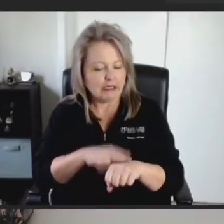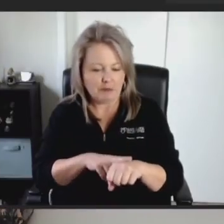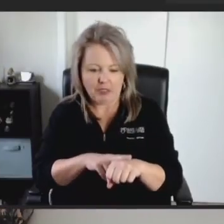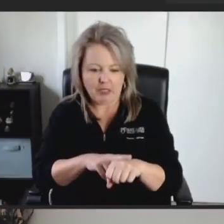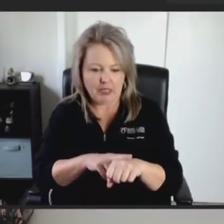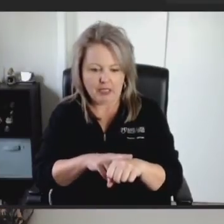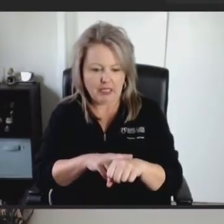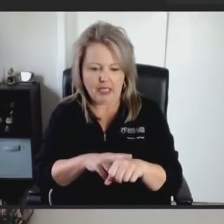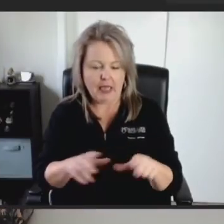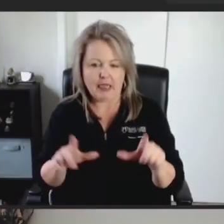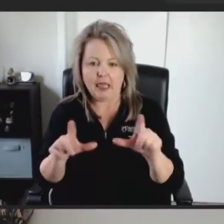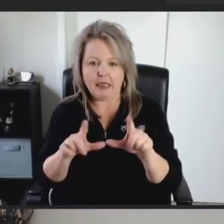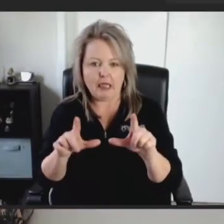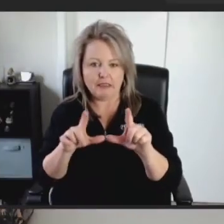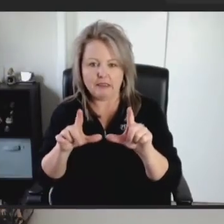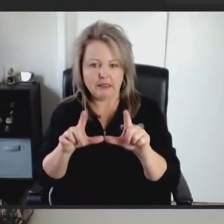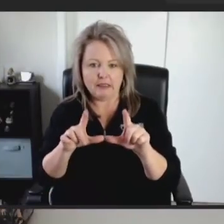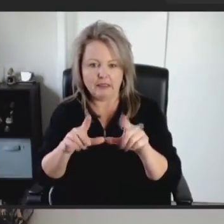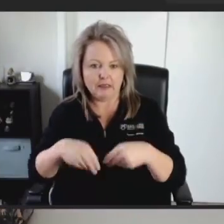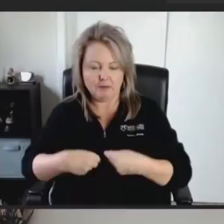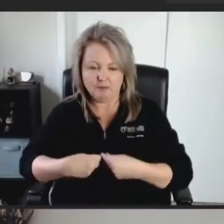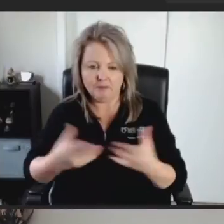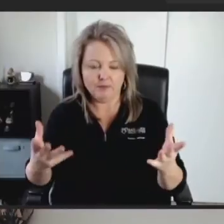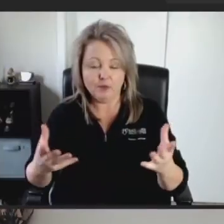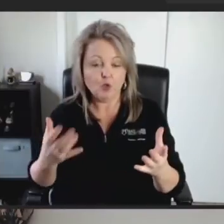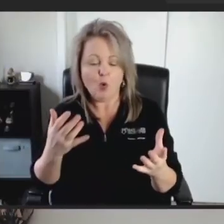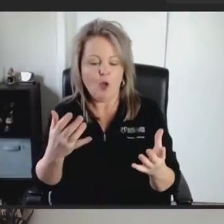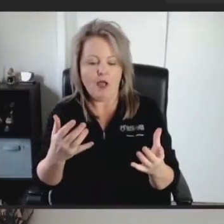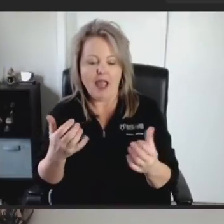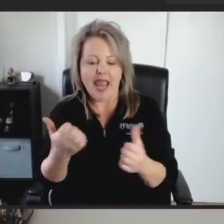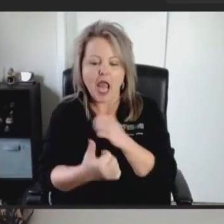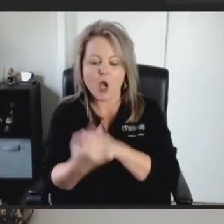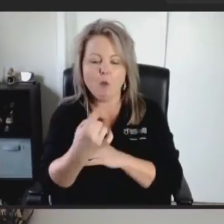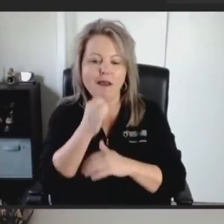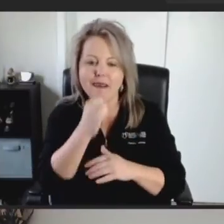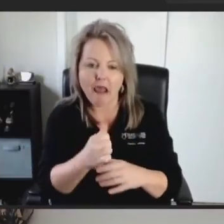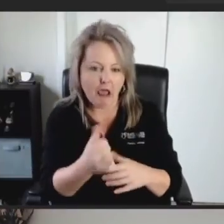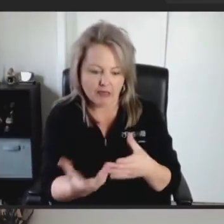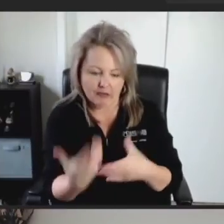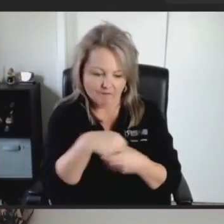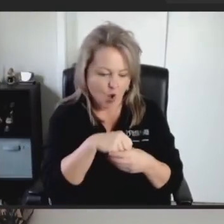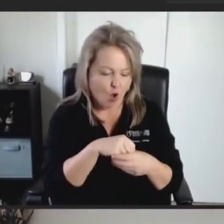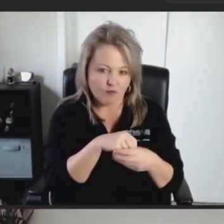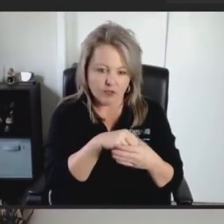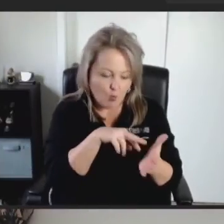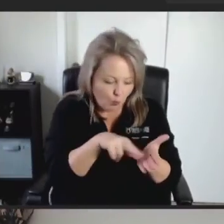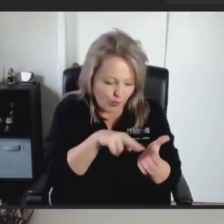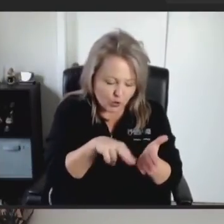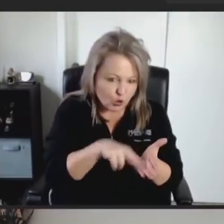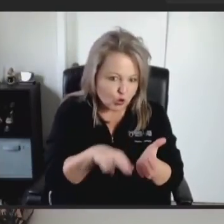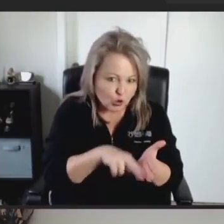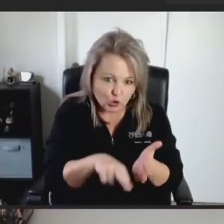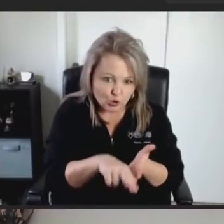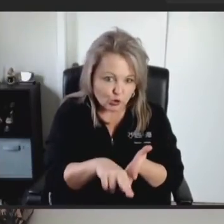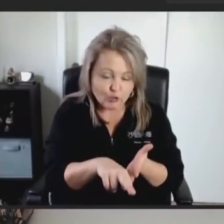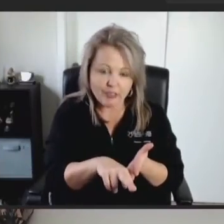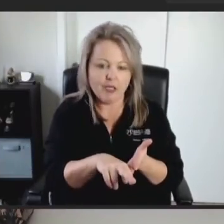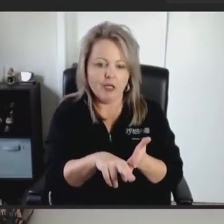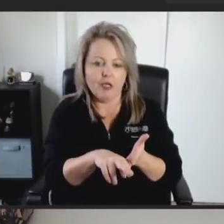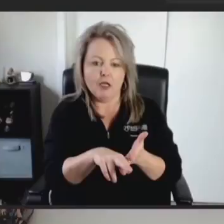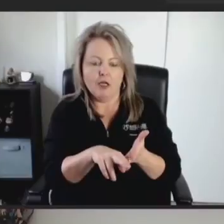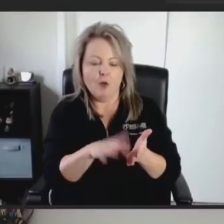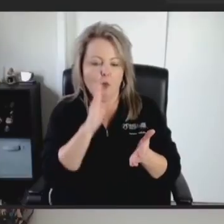will not give licensures outside the range of the information in the studies. That being said, the next group that's going to give us guidance